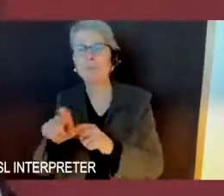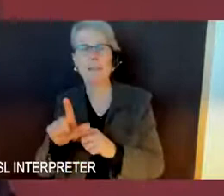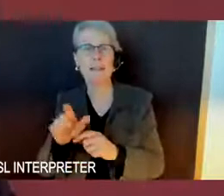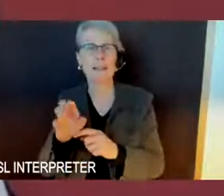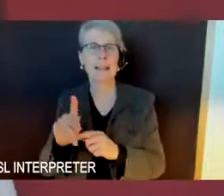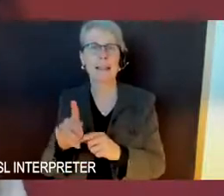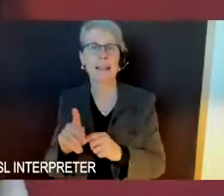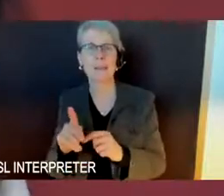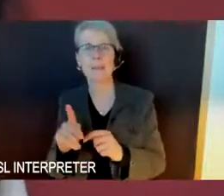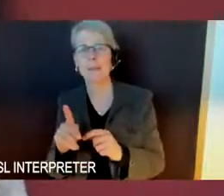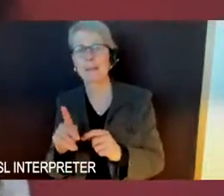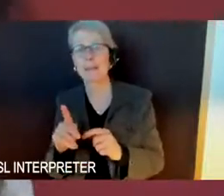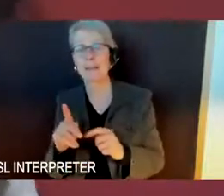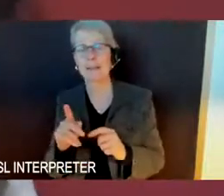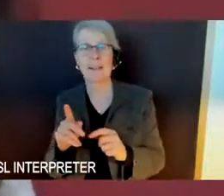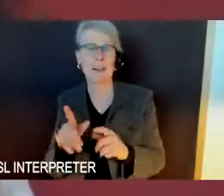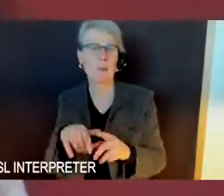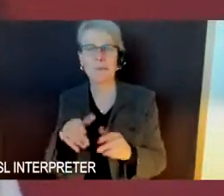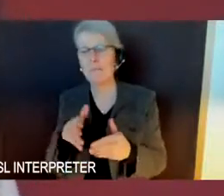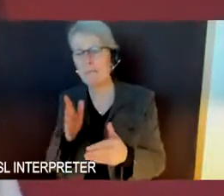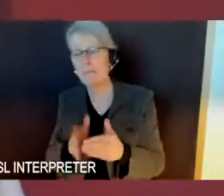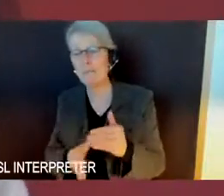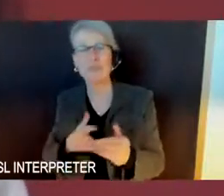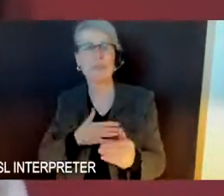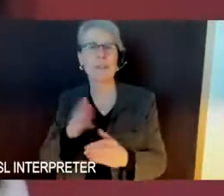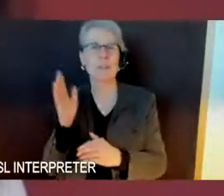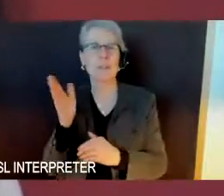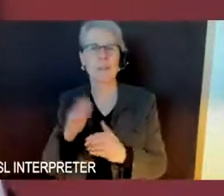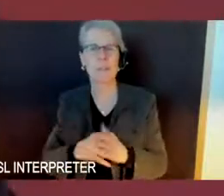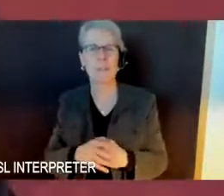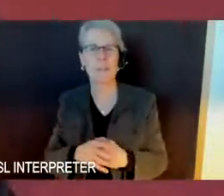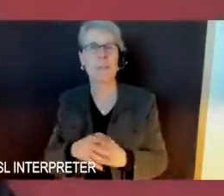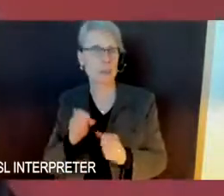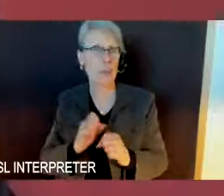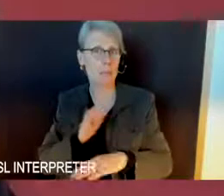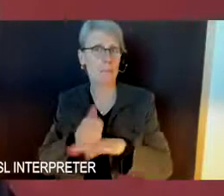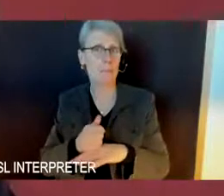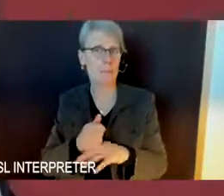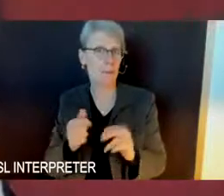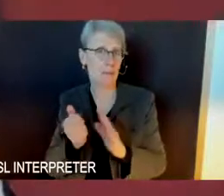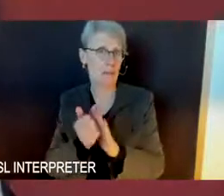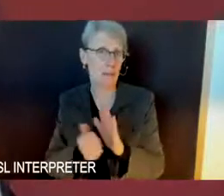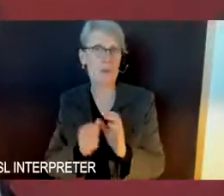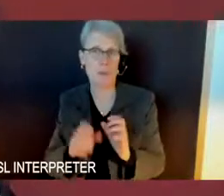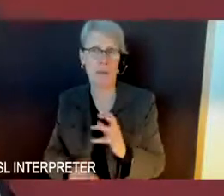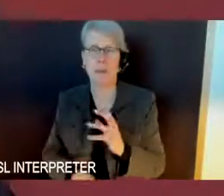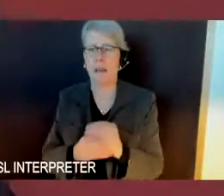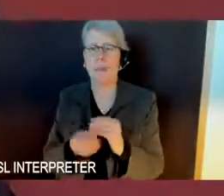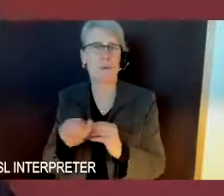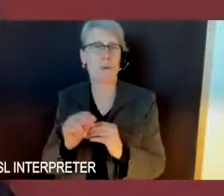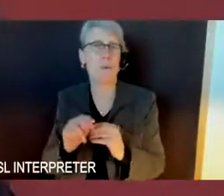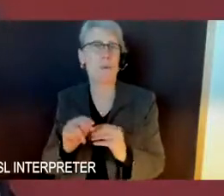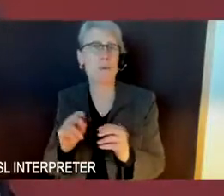the link. If you want to play around with it while I finish my talk, you're welcome to do that. You could also very quickly create an account and even